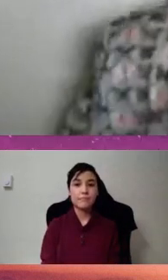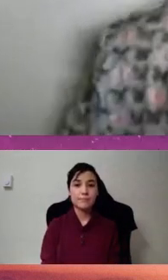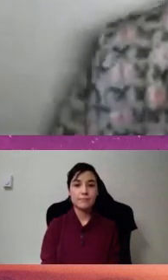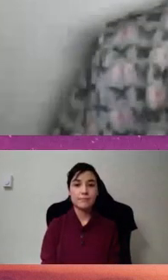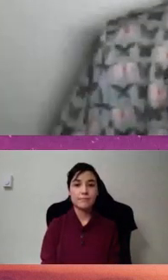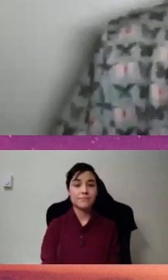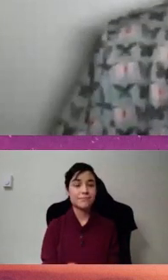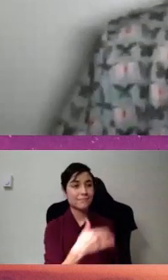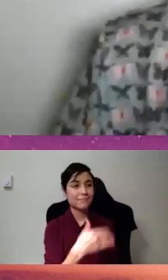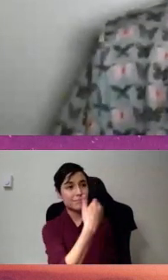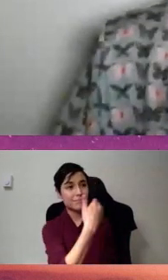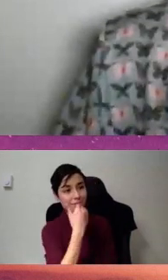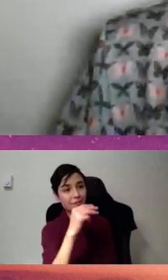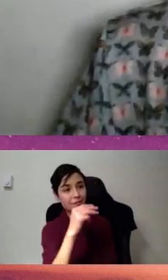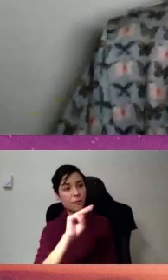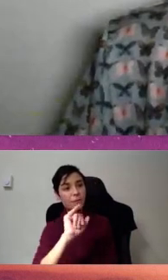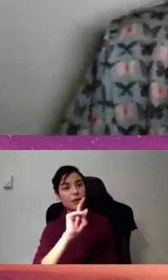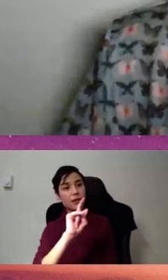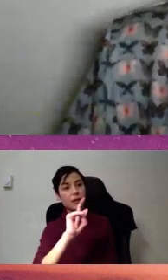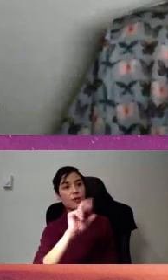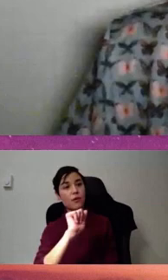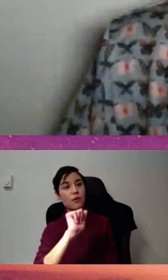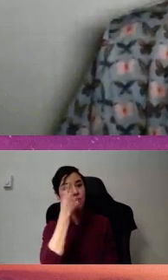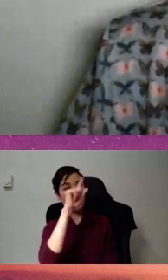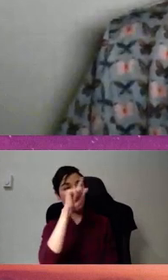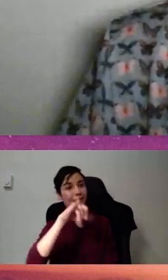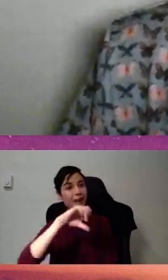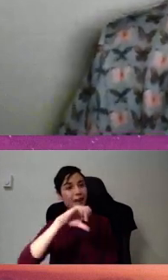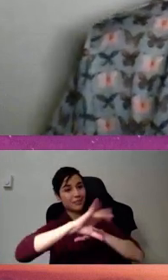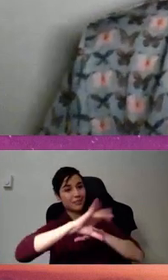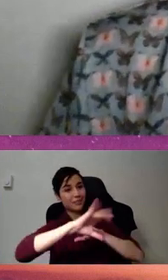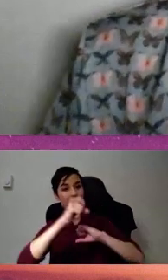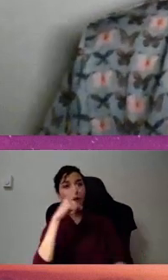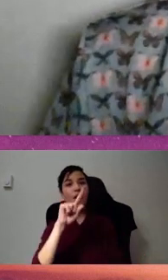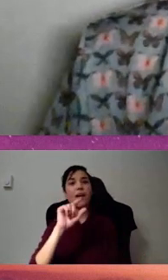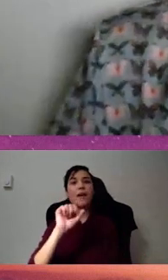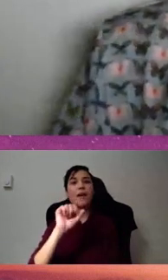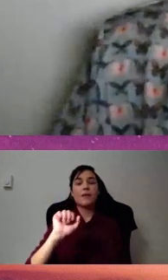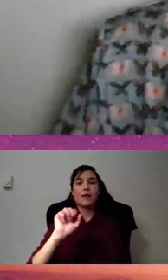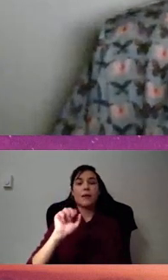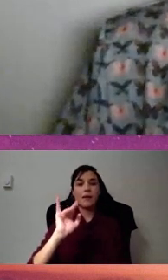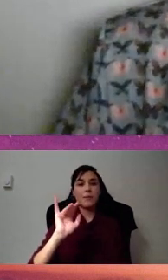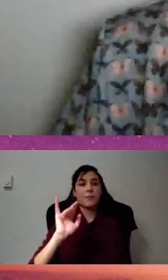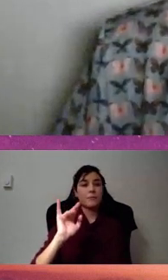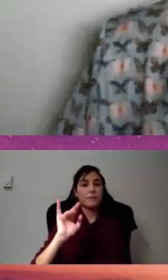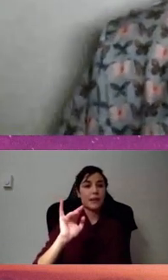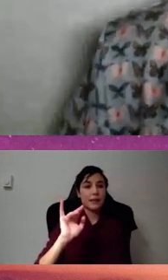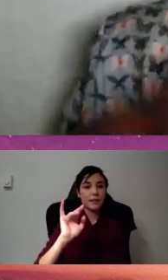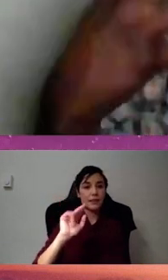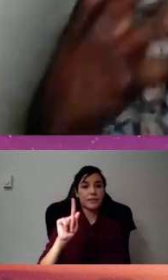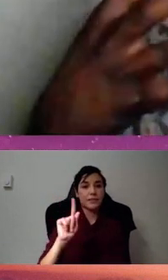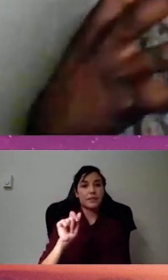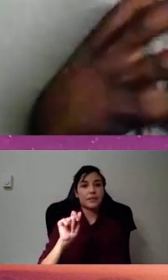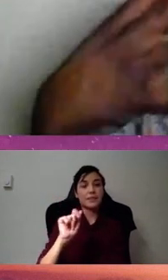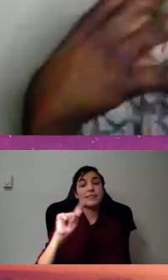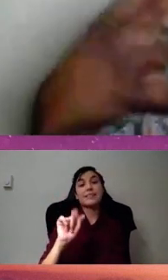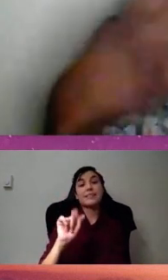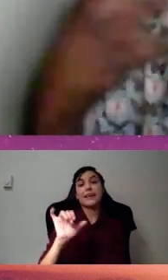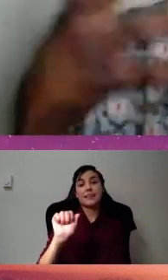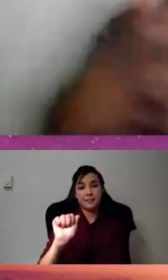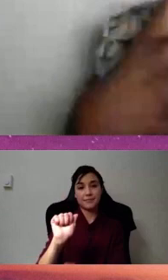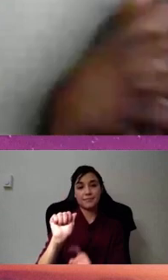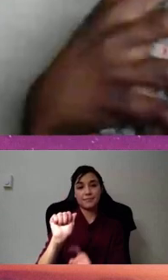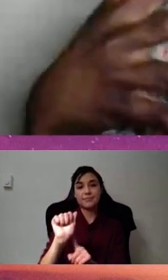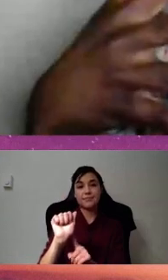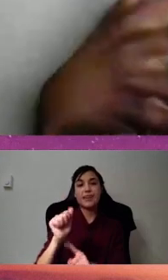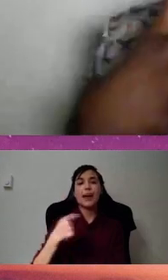Thank you, Mahkyra, for that shout out to Zaya, especially. Really appreciate that. Especially, I'm really feeling so much of what